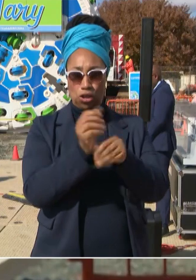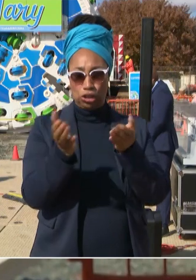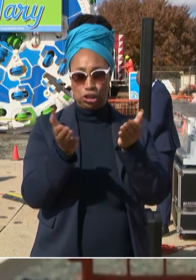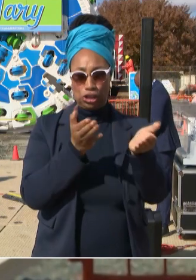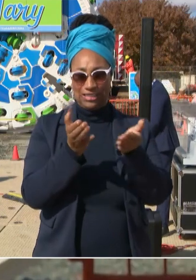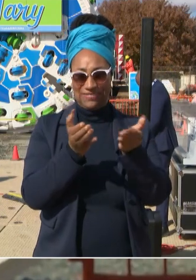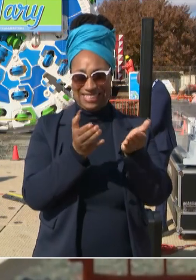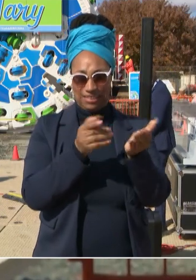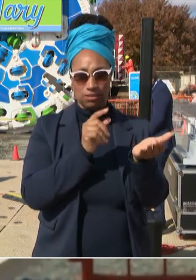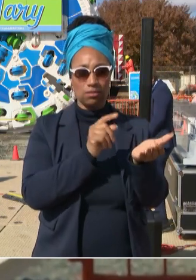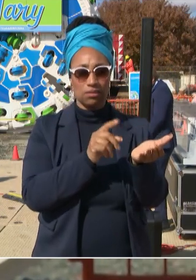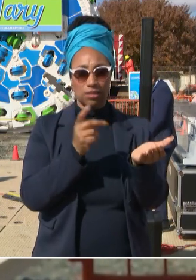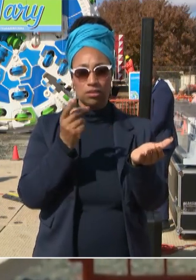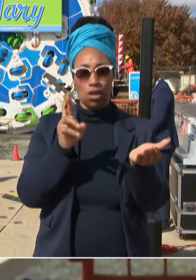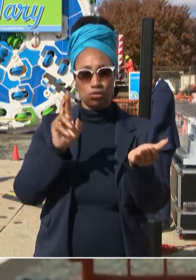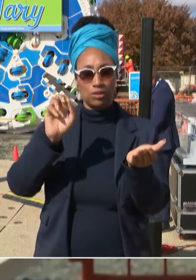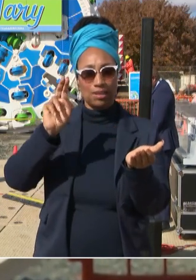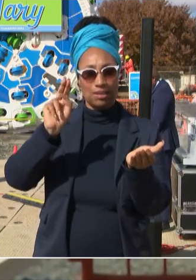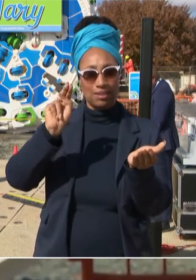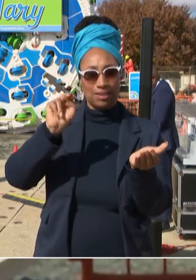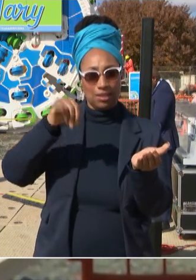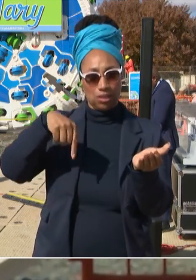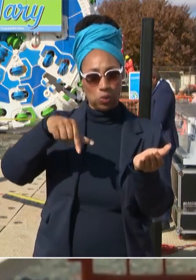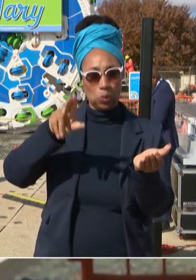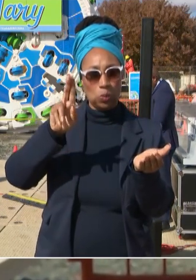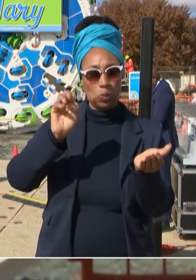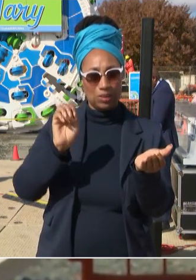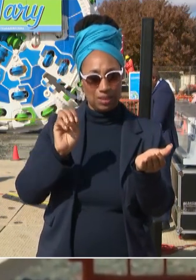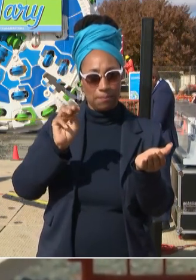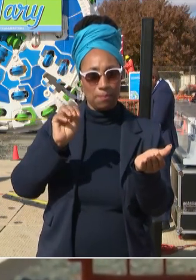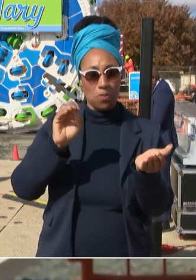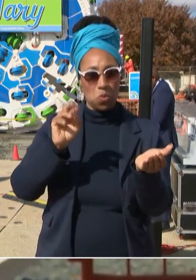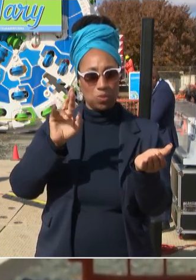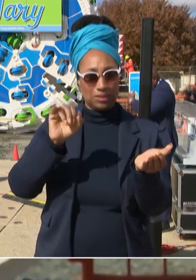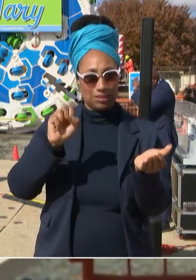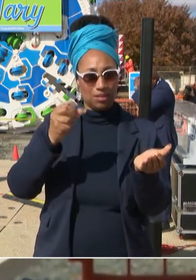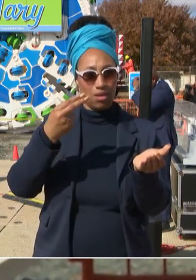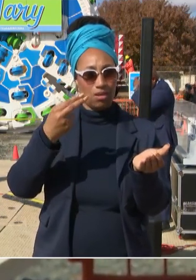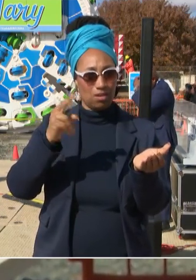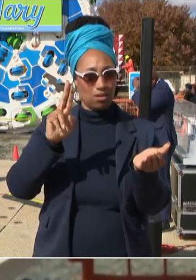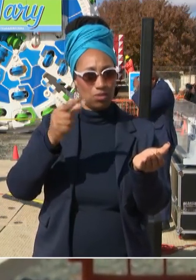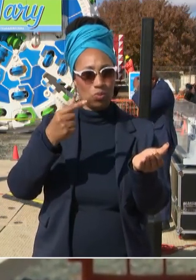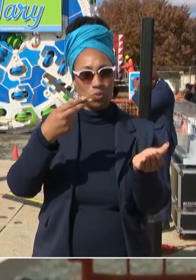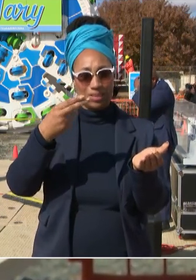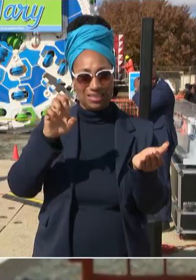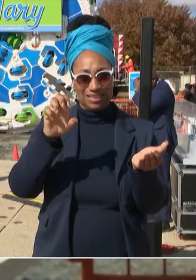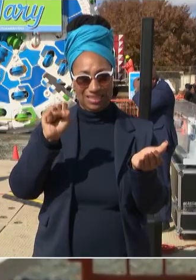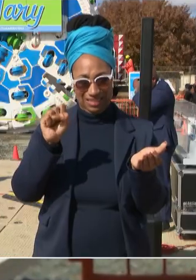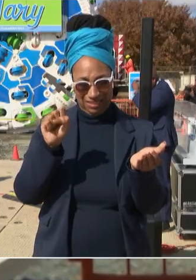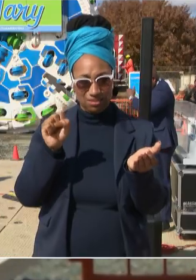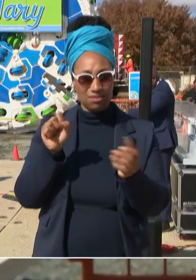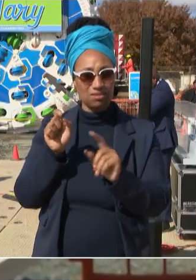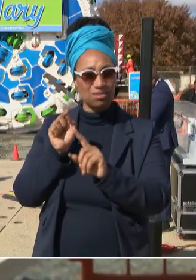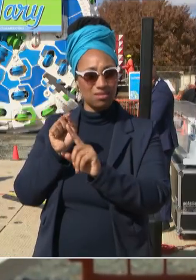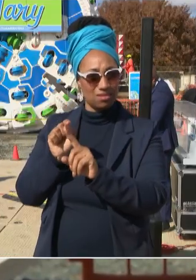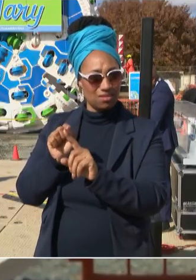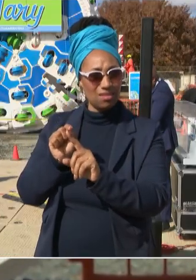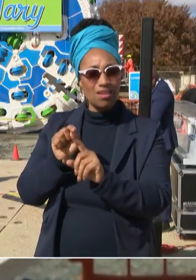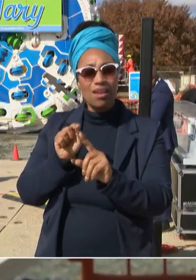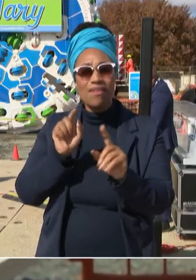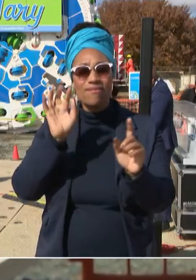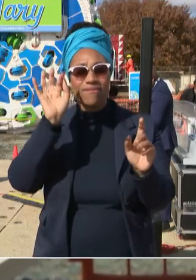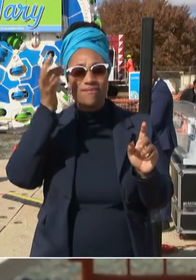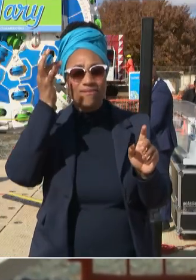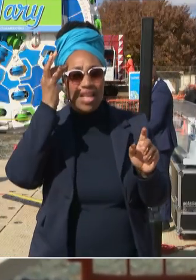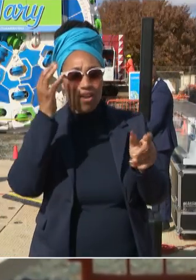give a big thank you to all of our federal partners who I know may also be represented from the EPA